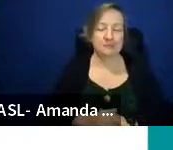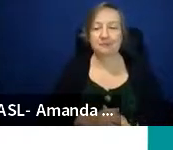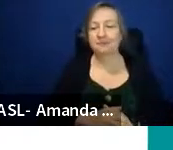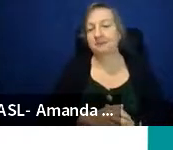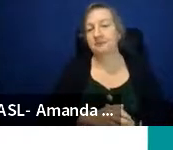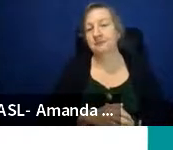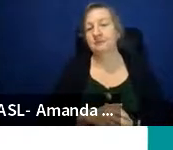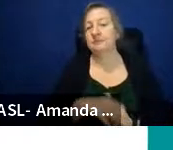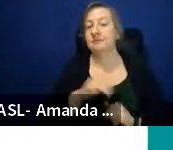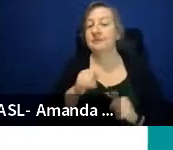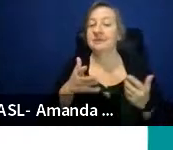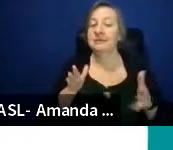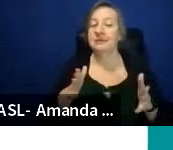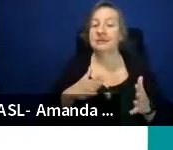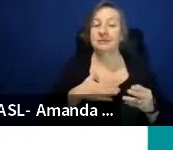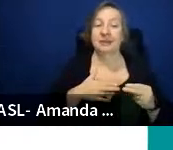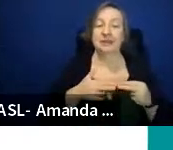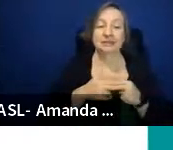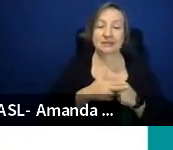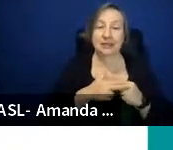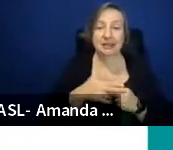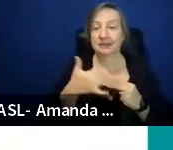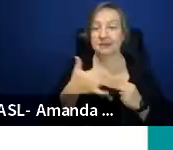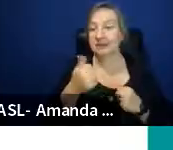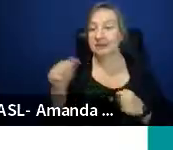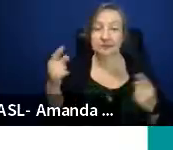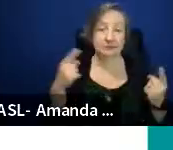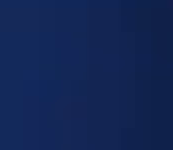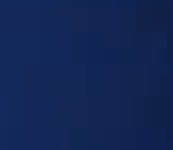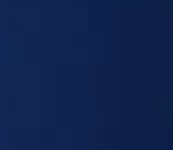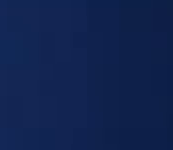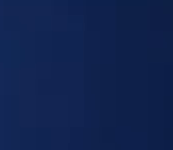And that is it for my slides, if there are any questions.